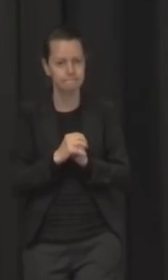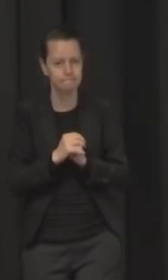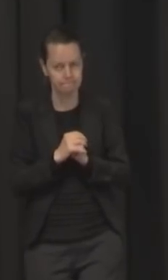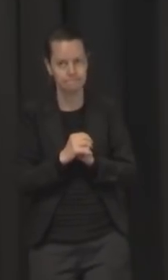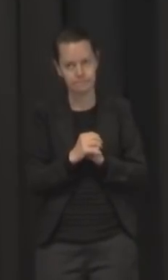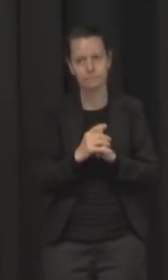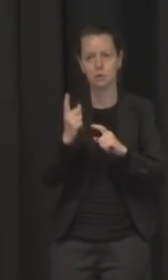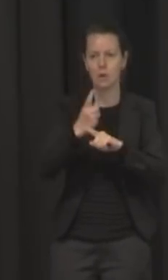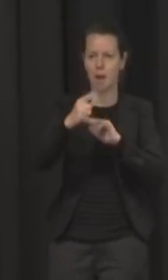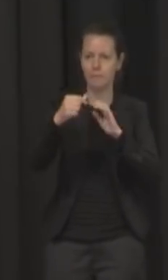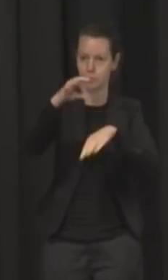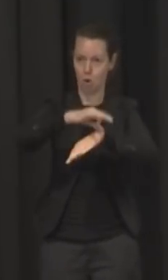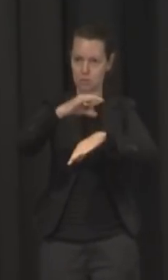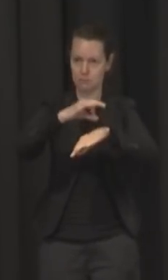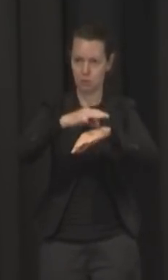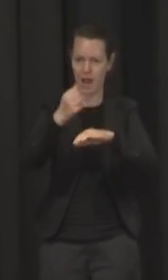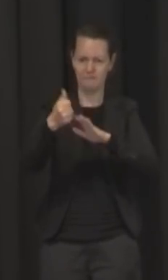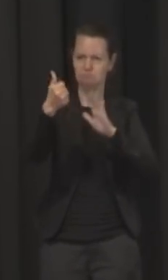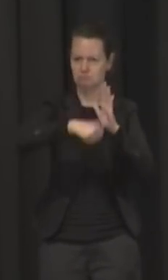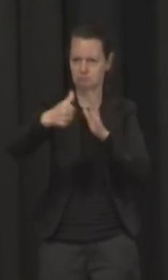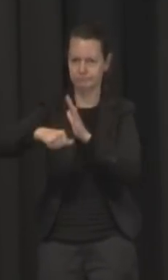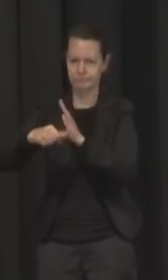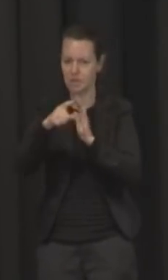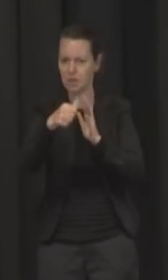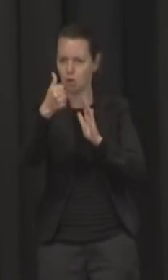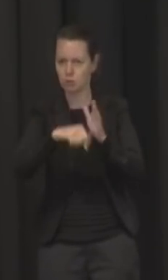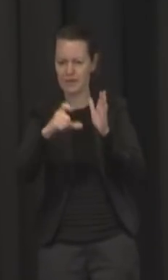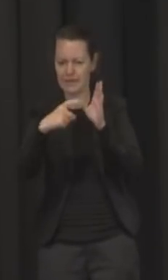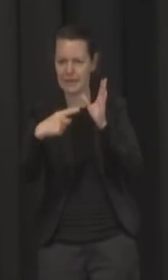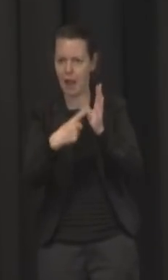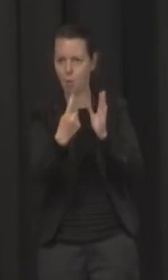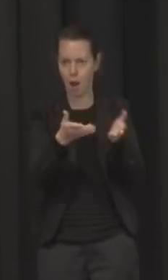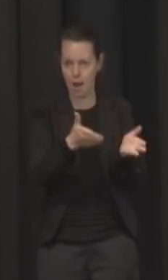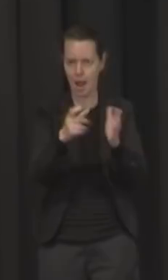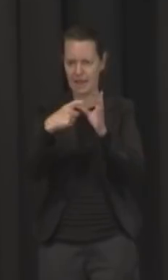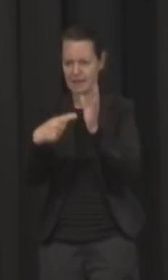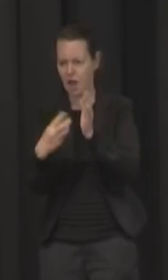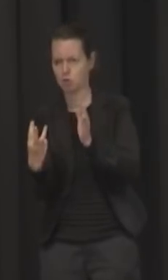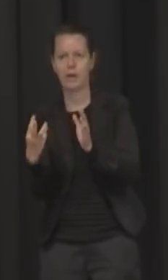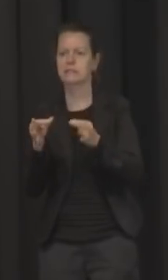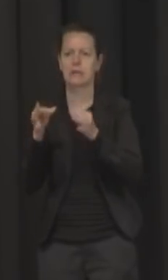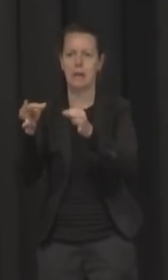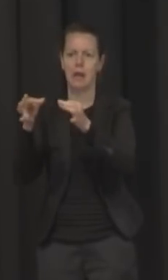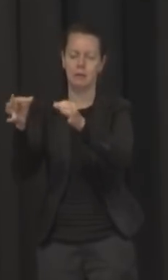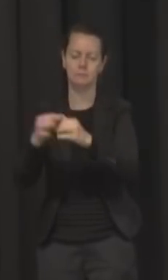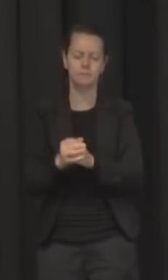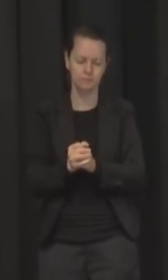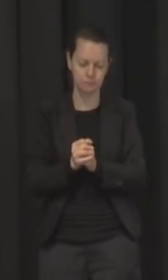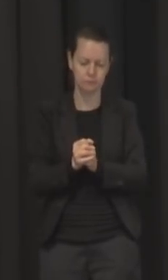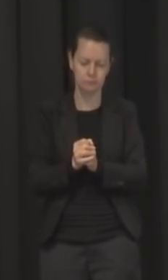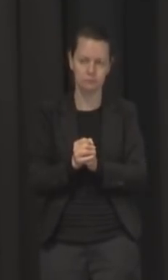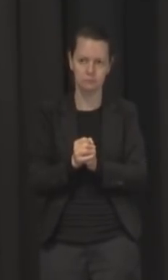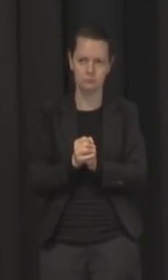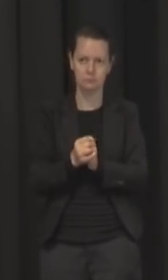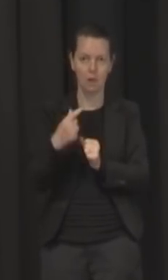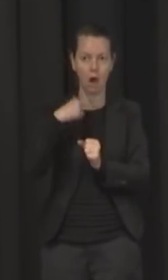of COVID-19. Is that a concern for you? A lot of these. Look, everyone wants their surgery as fast as they possibly can, no